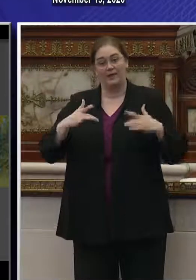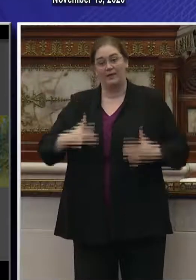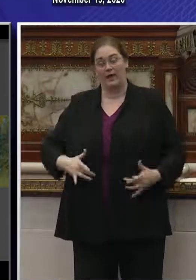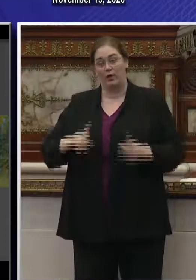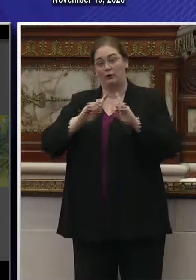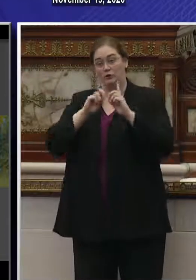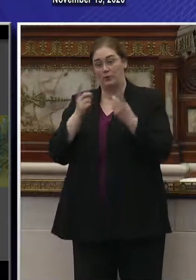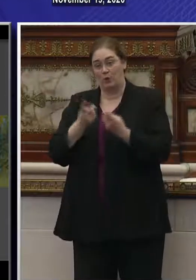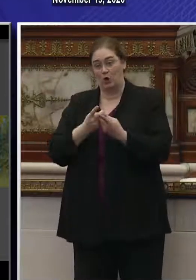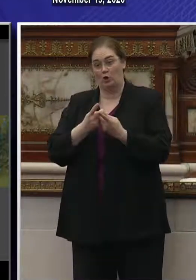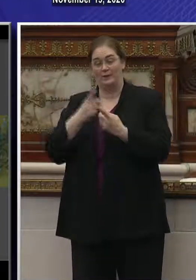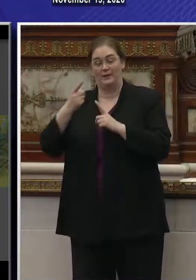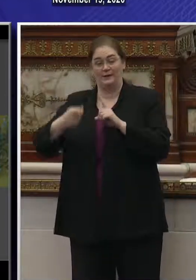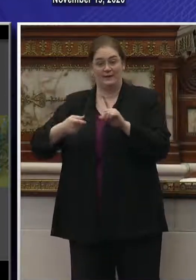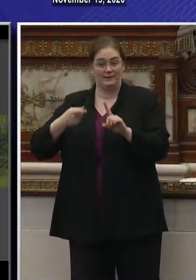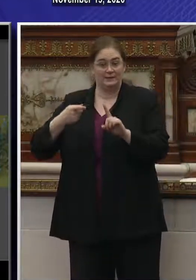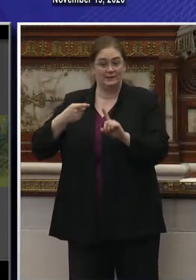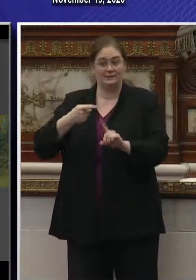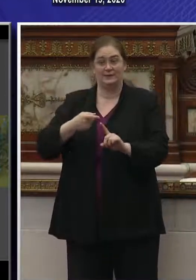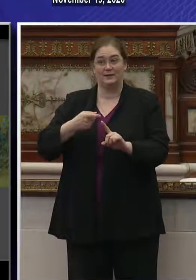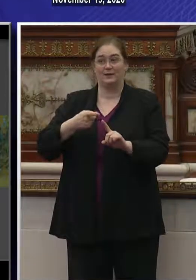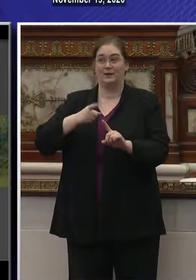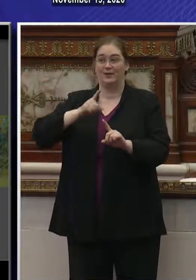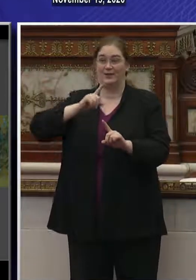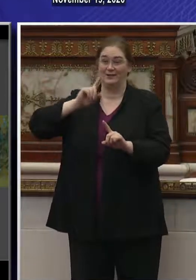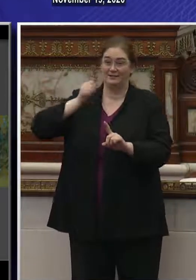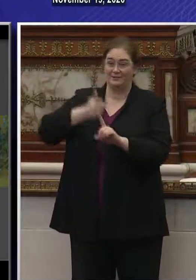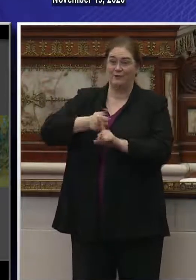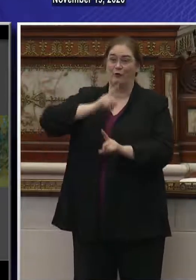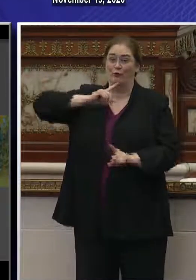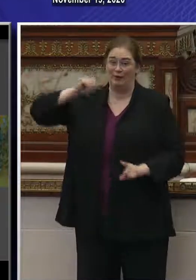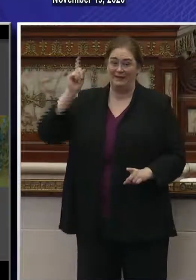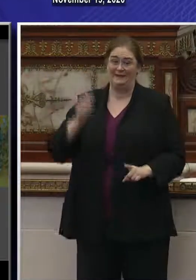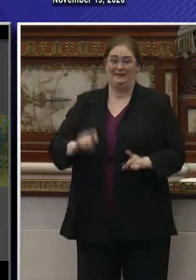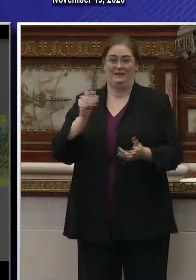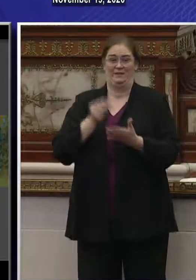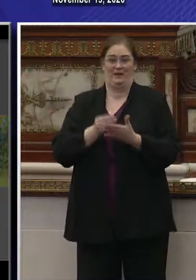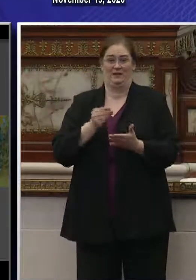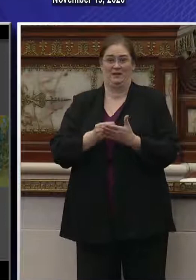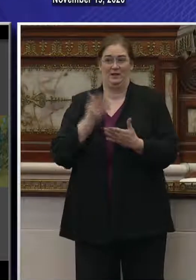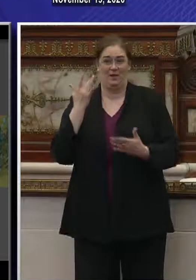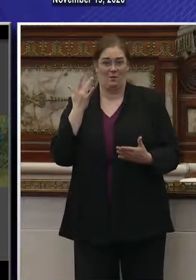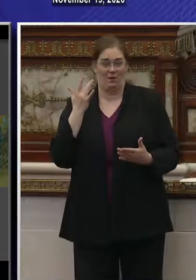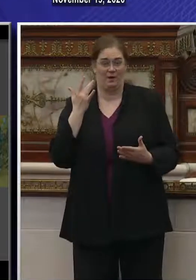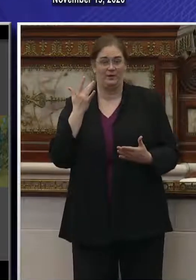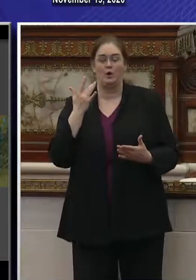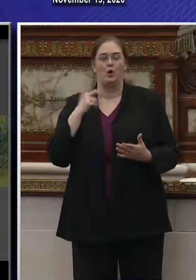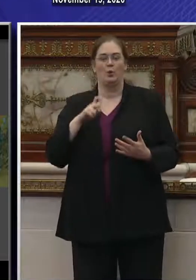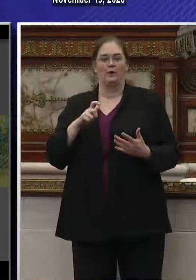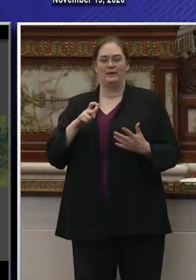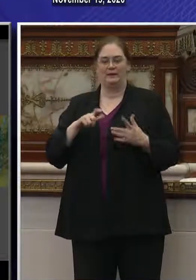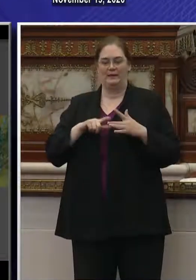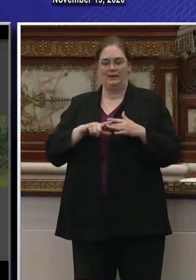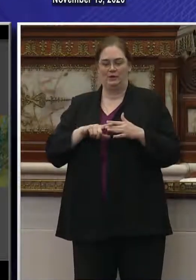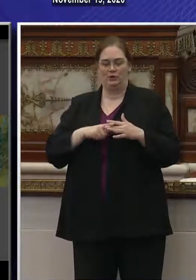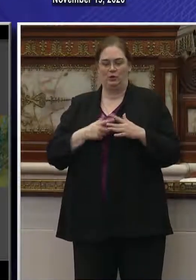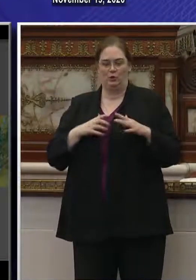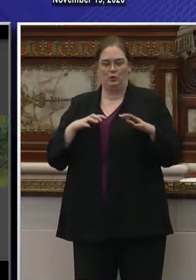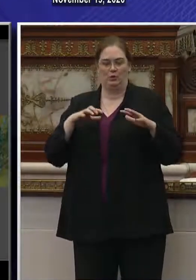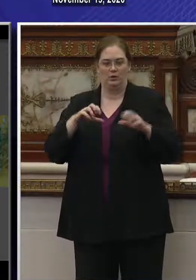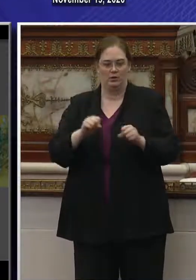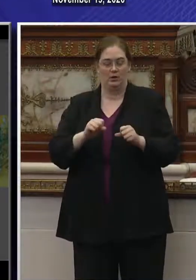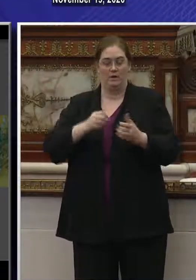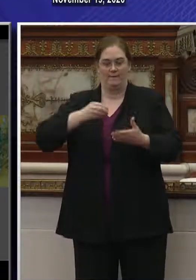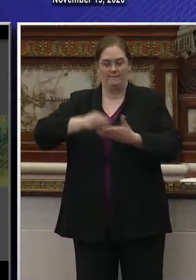department in specific really needs funding. And the reason is we need to preempt this attack. We need a preemptive